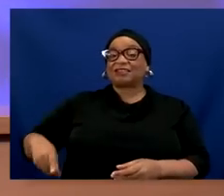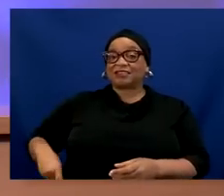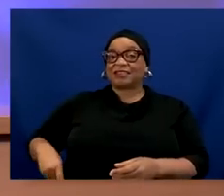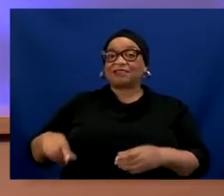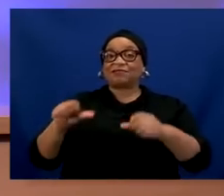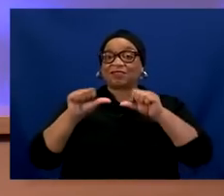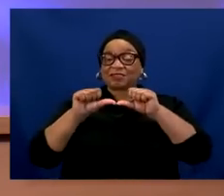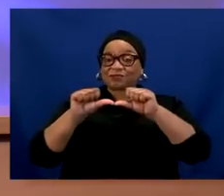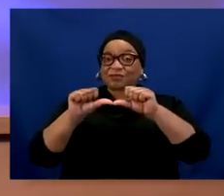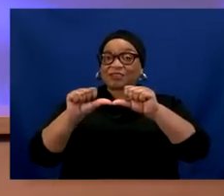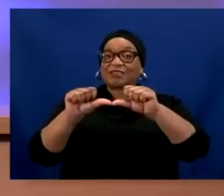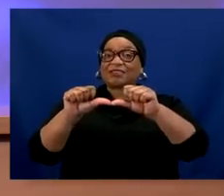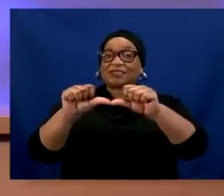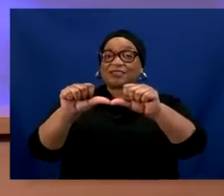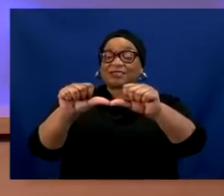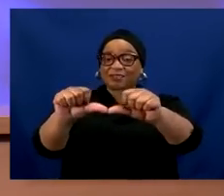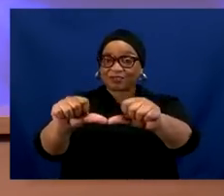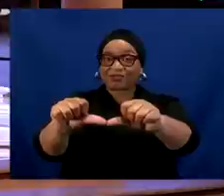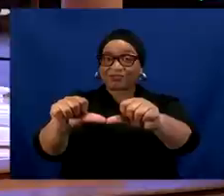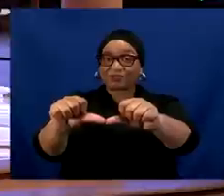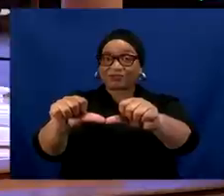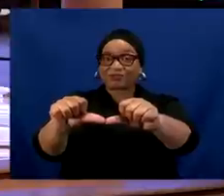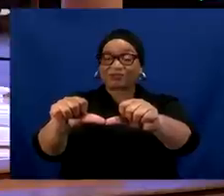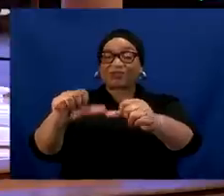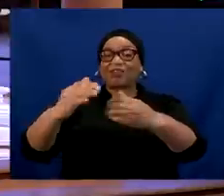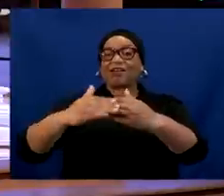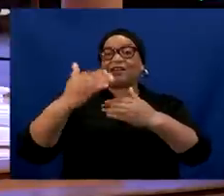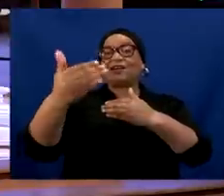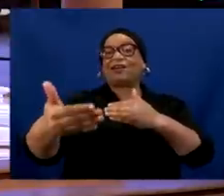until Jesus, who reigns forever.